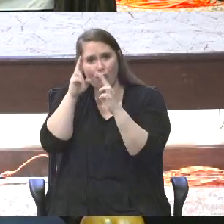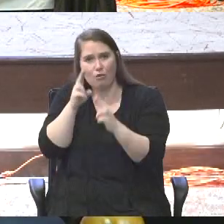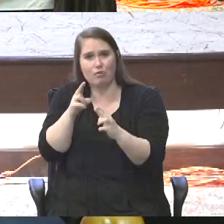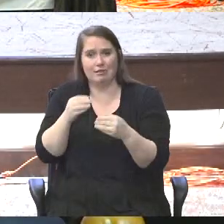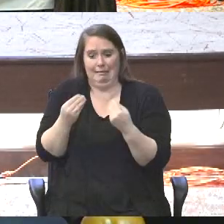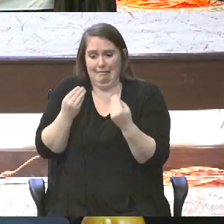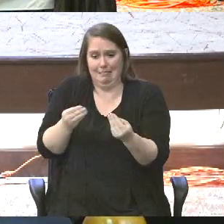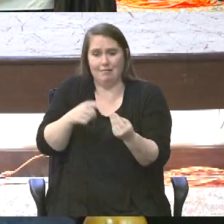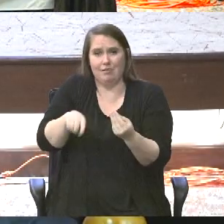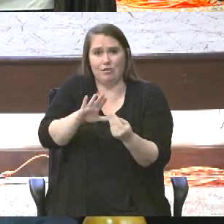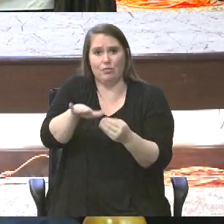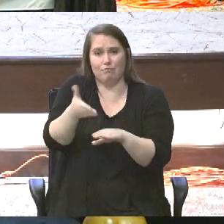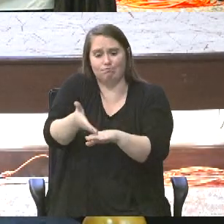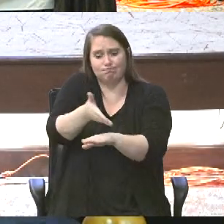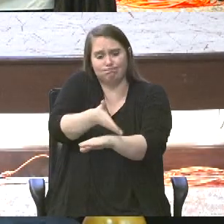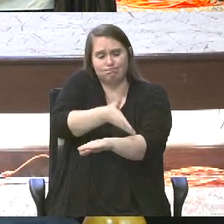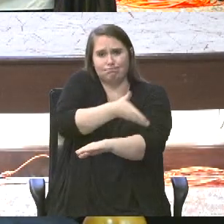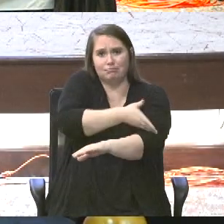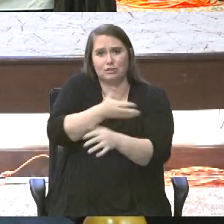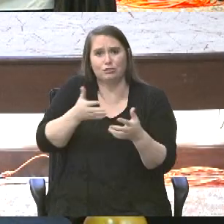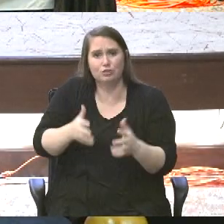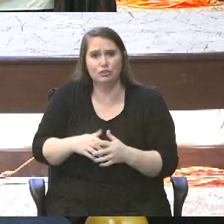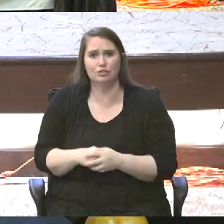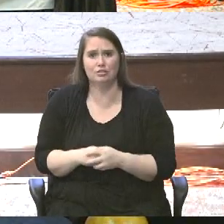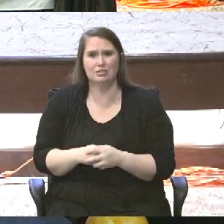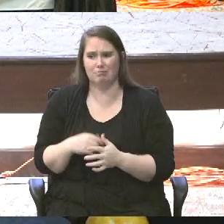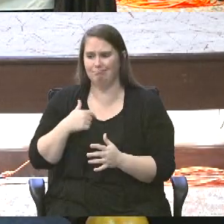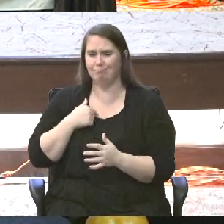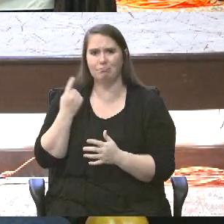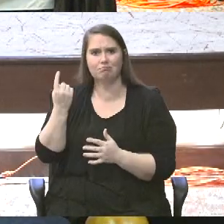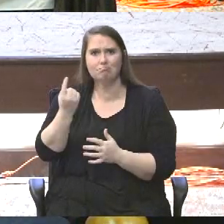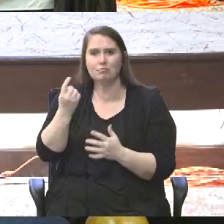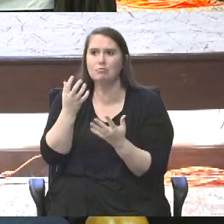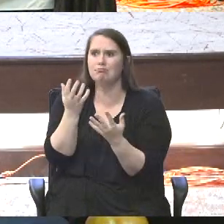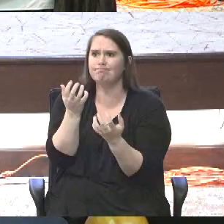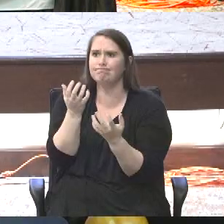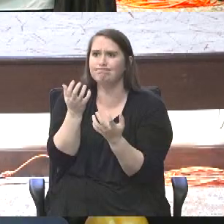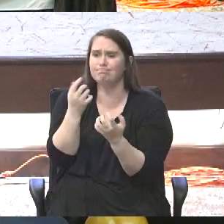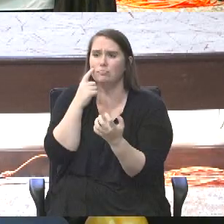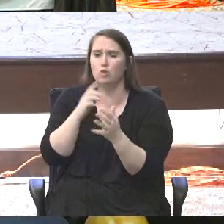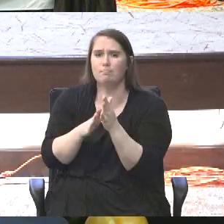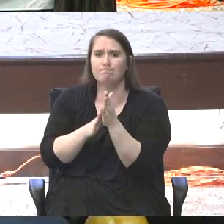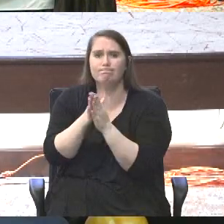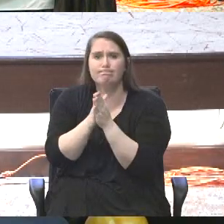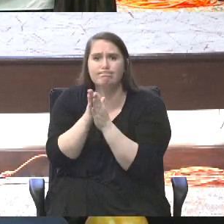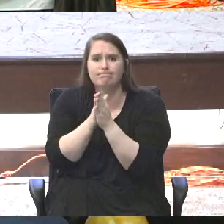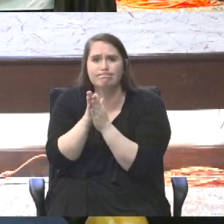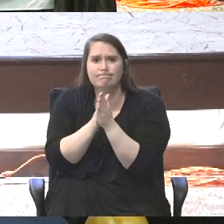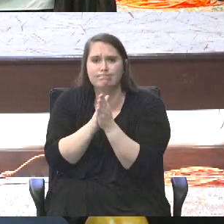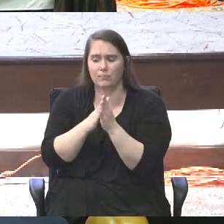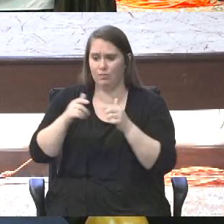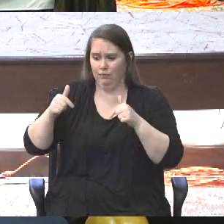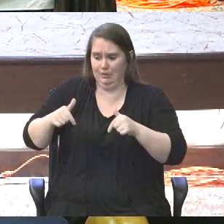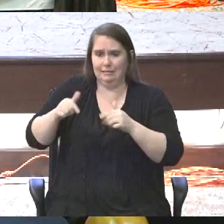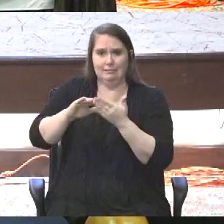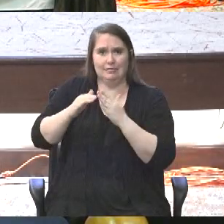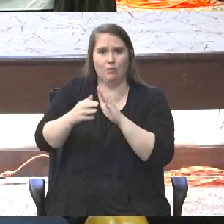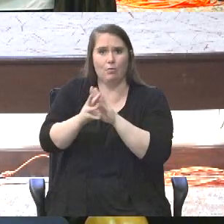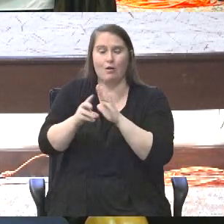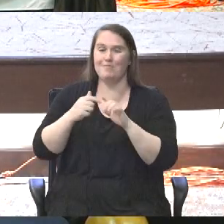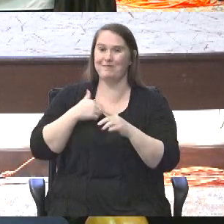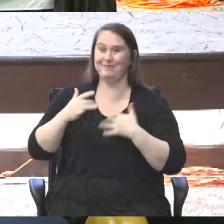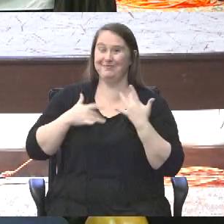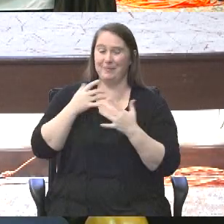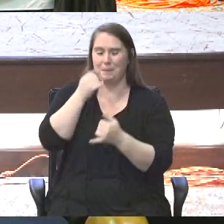their progress and always wanting to do and bring up the city of Waco. And so I'm glad that we're finally going